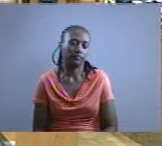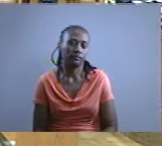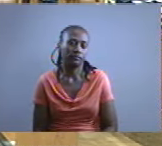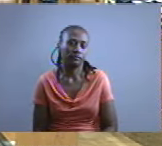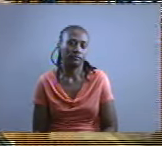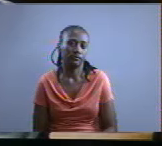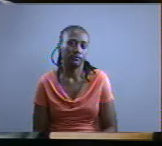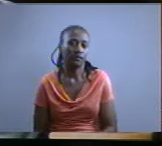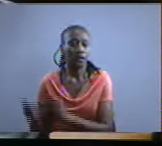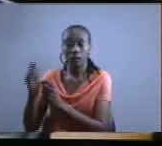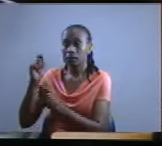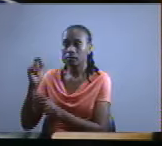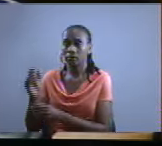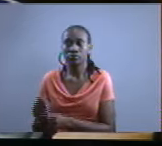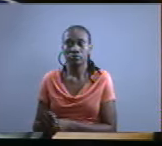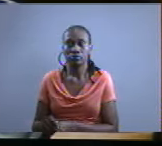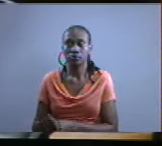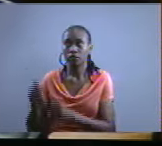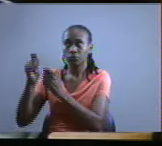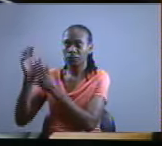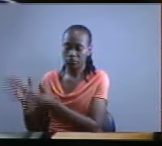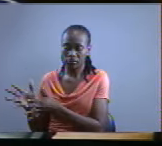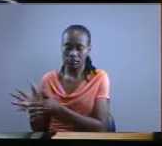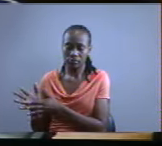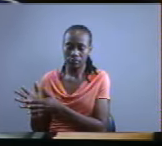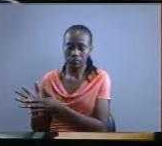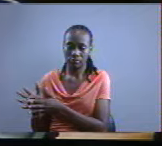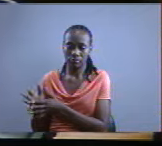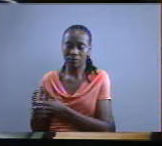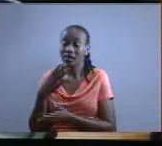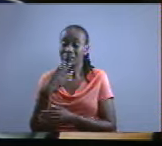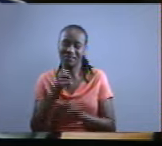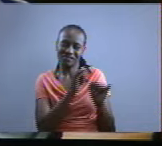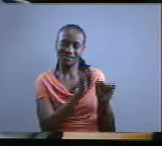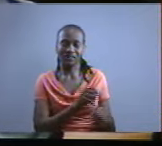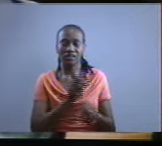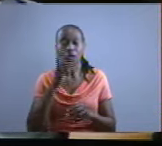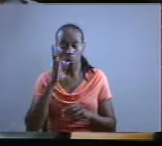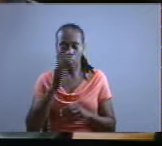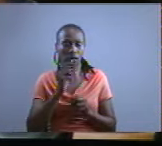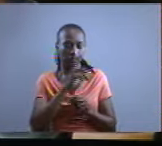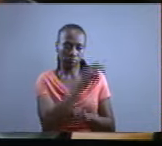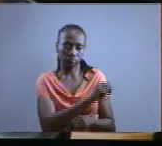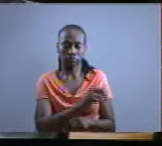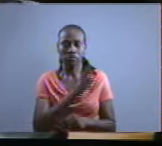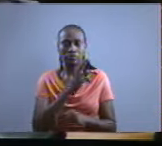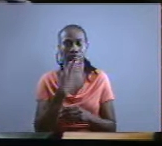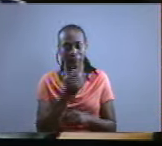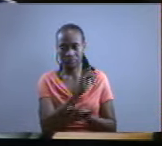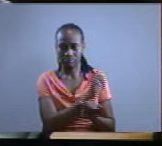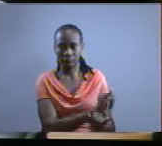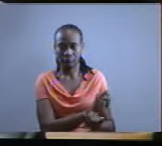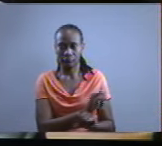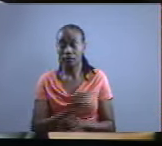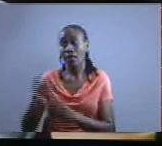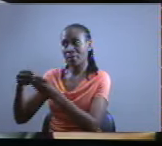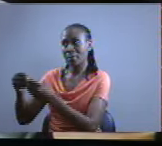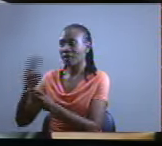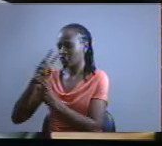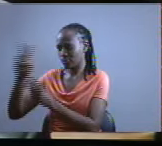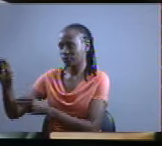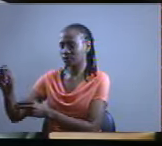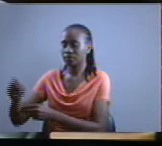Mr. Speaker. Please take your seats. I'll recognize you. Before I recognize you, don't speak. Honourable member, I recognize you.